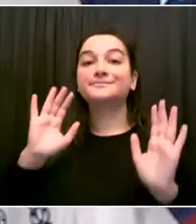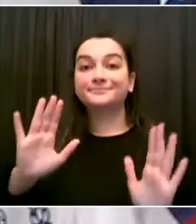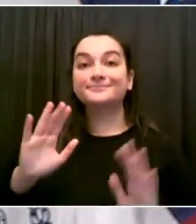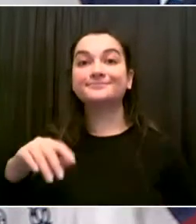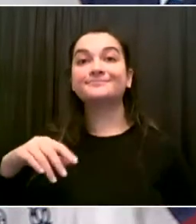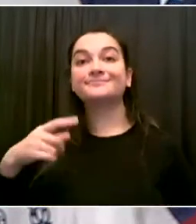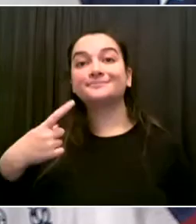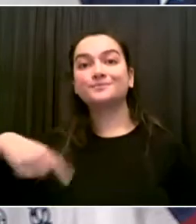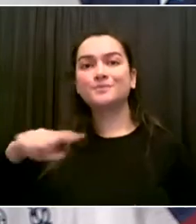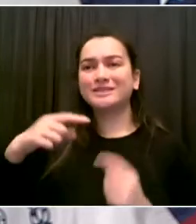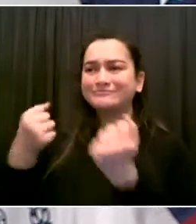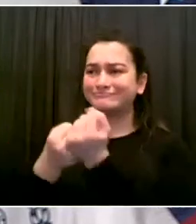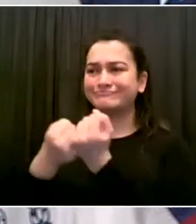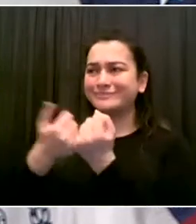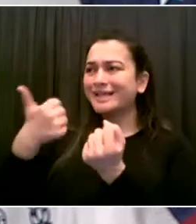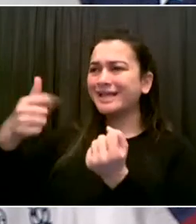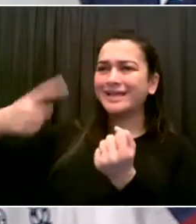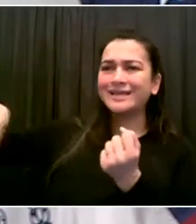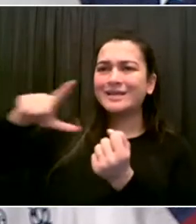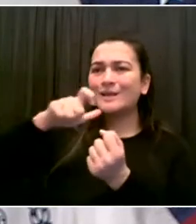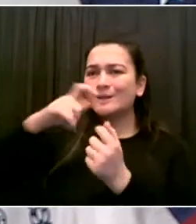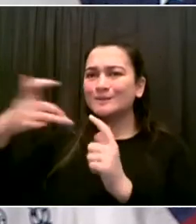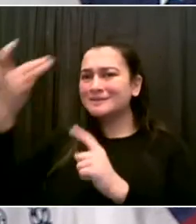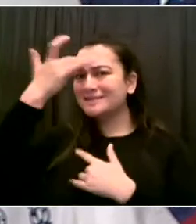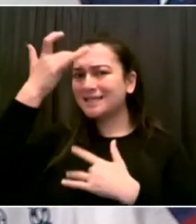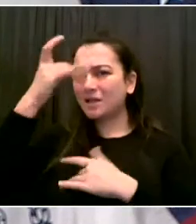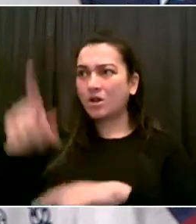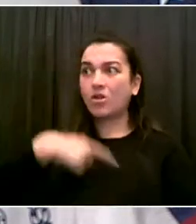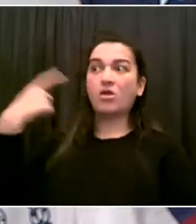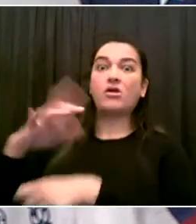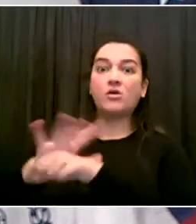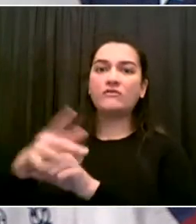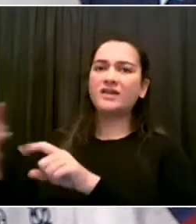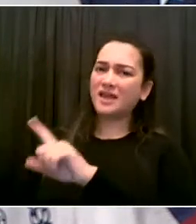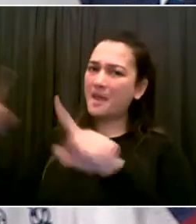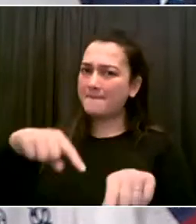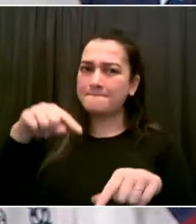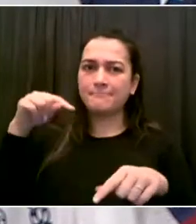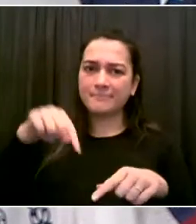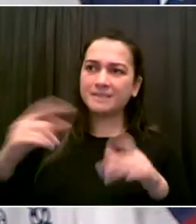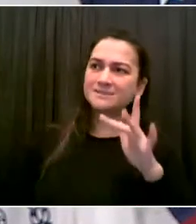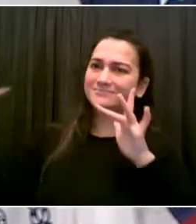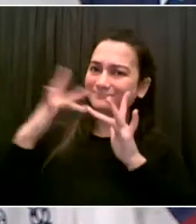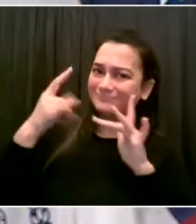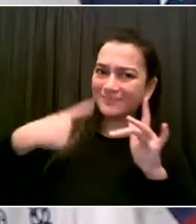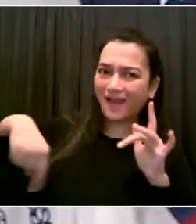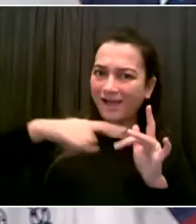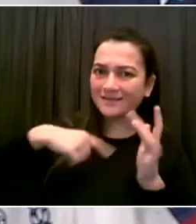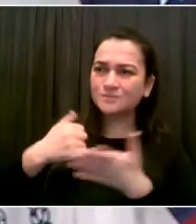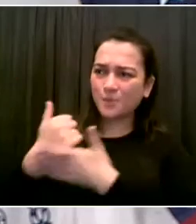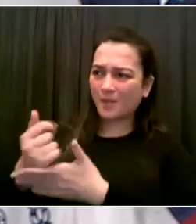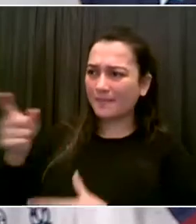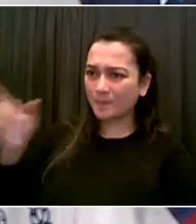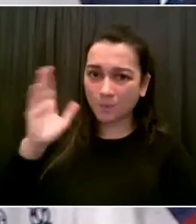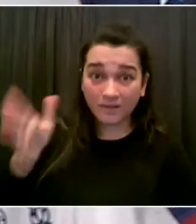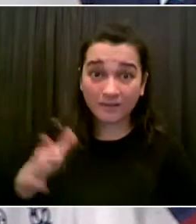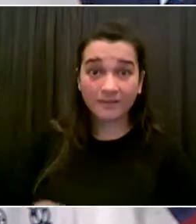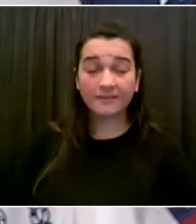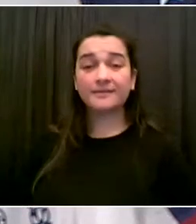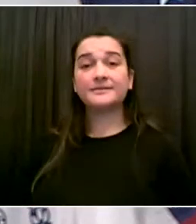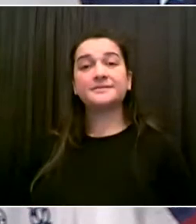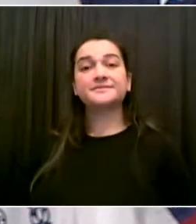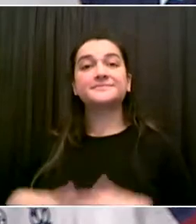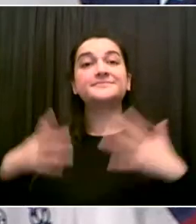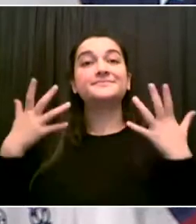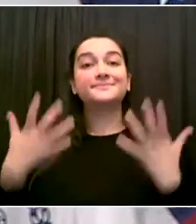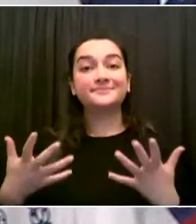connect with health and hospitals for the ways that we can help you. Now, the legislation in Albany, I think it was drawn properly to